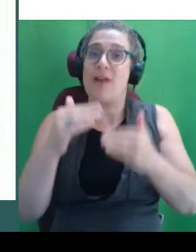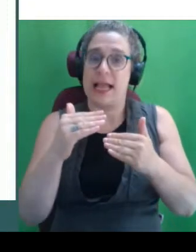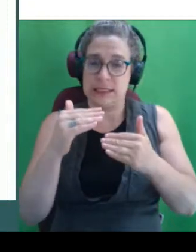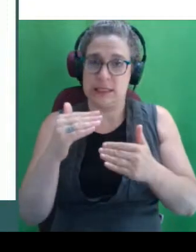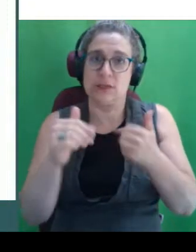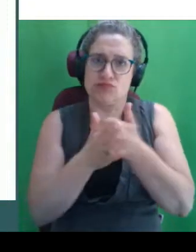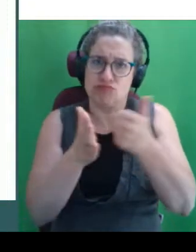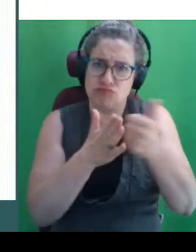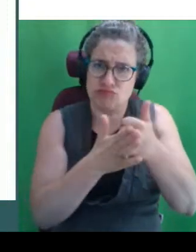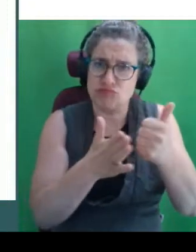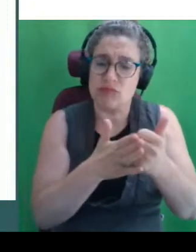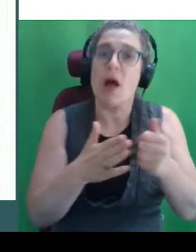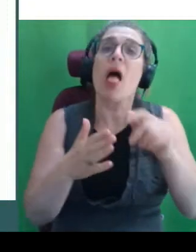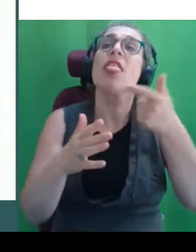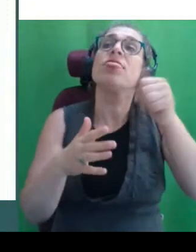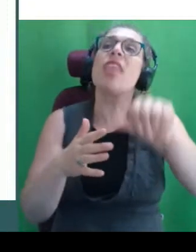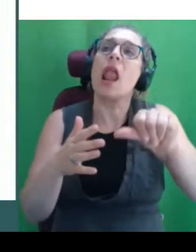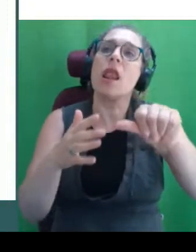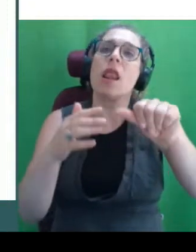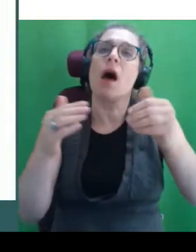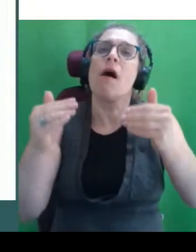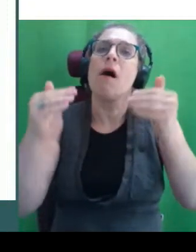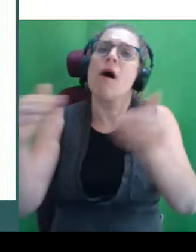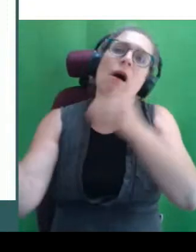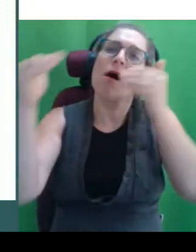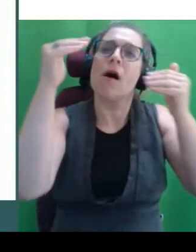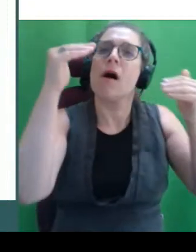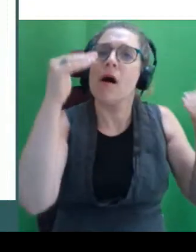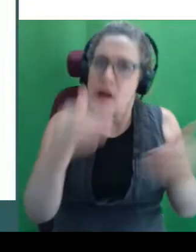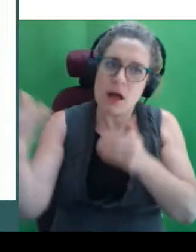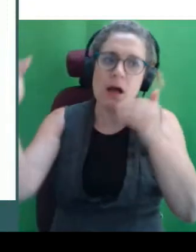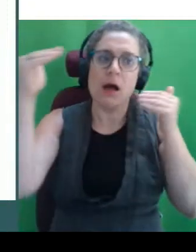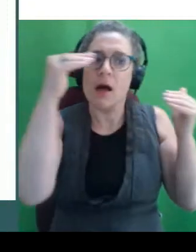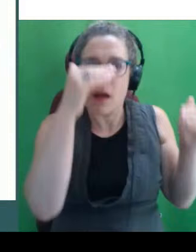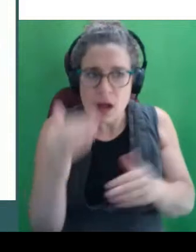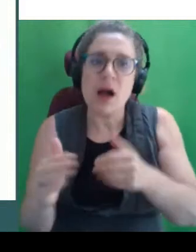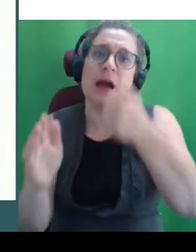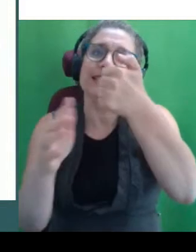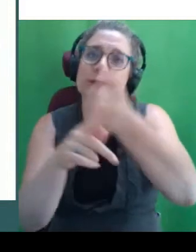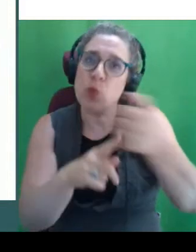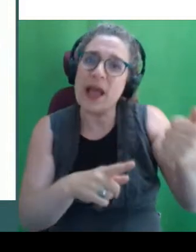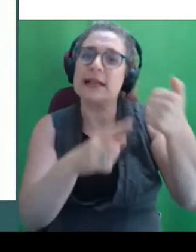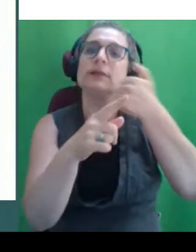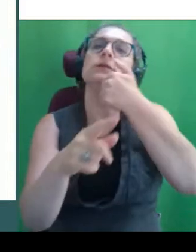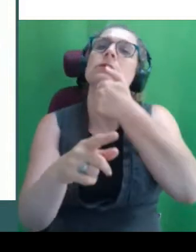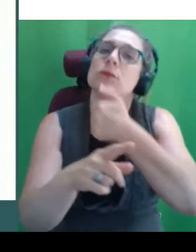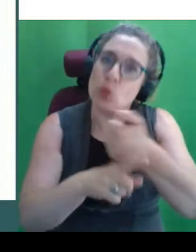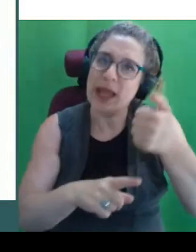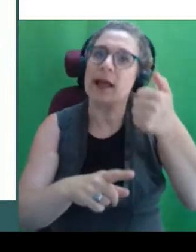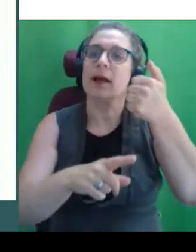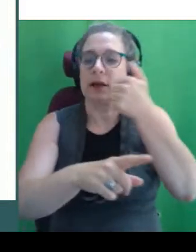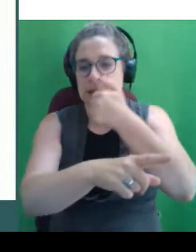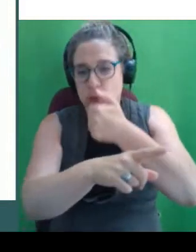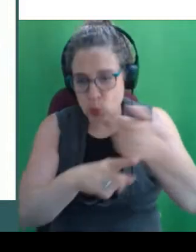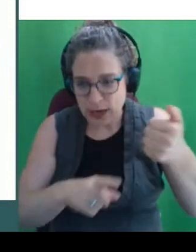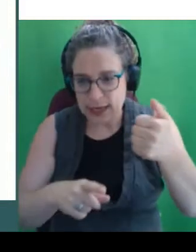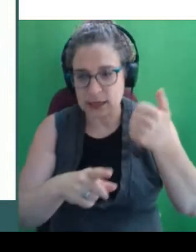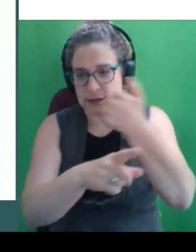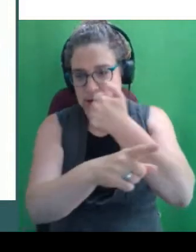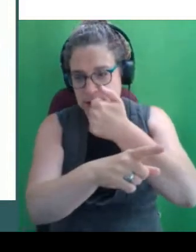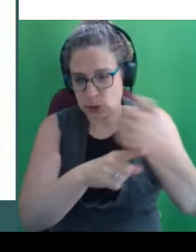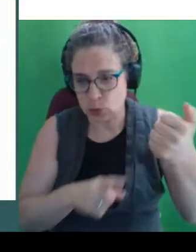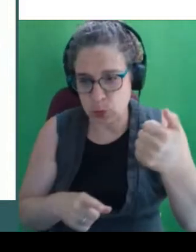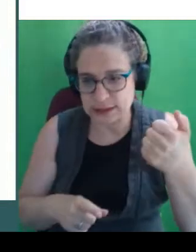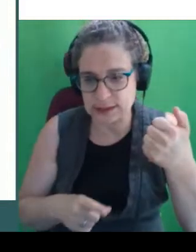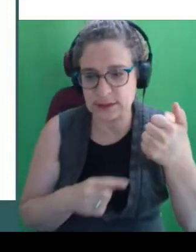about every 6 weeks to maintain that tolerance. So they build that up over usually it's a